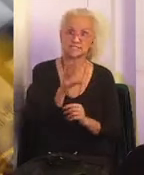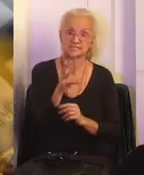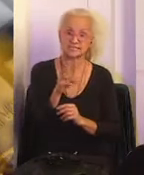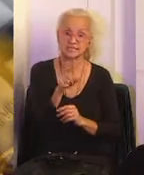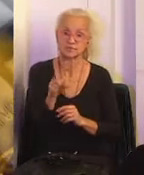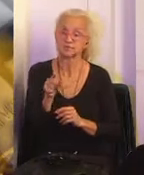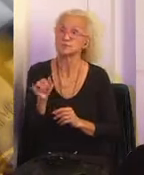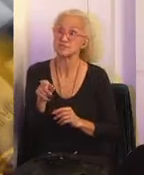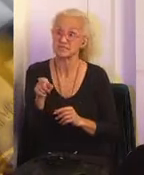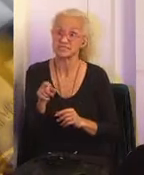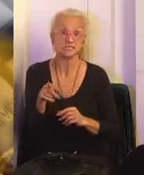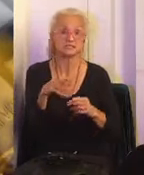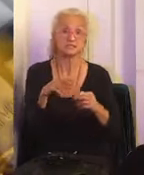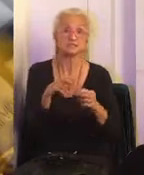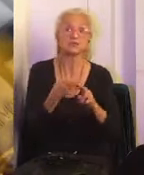is The Voice.